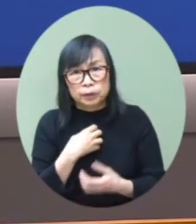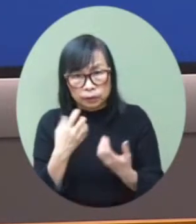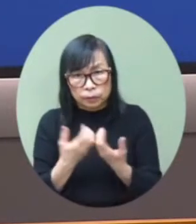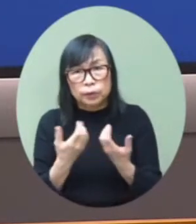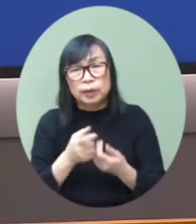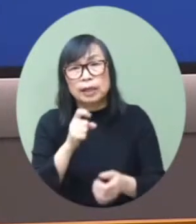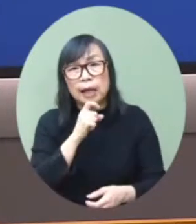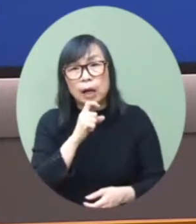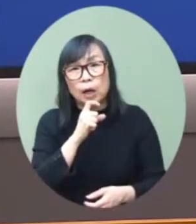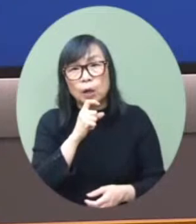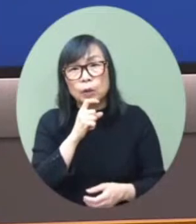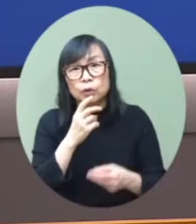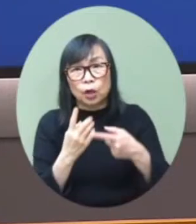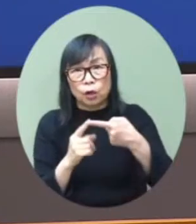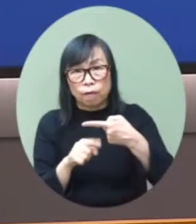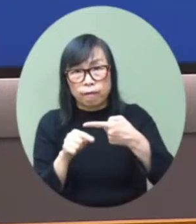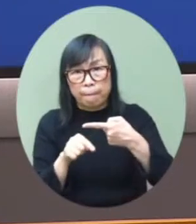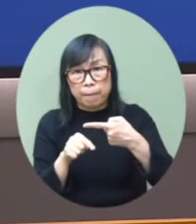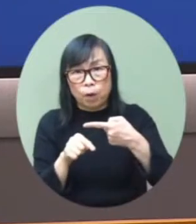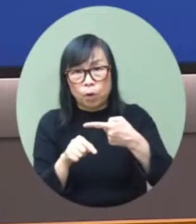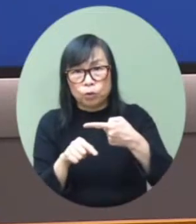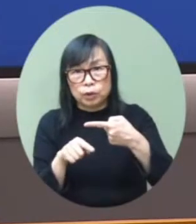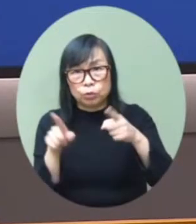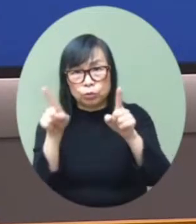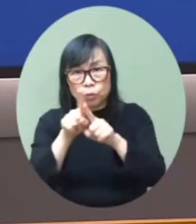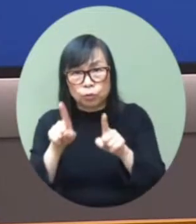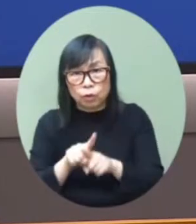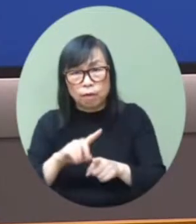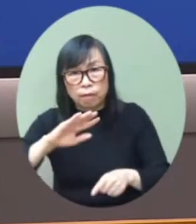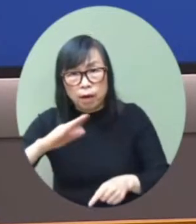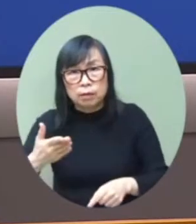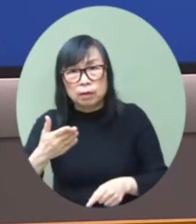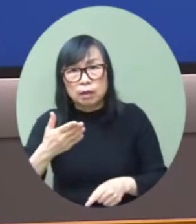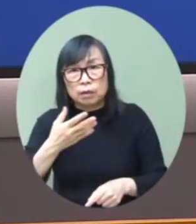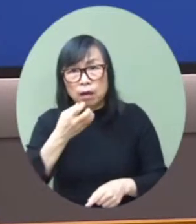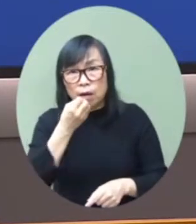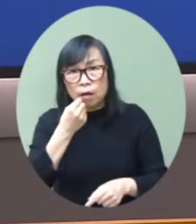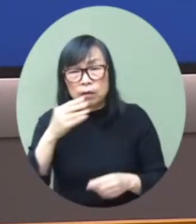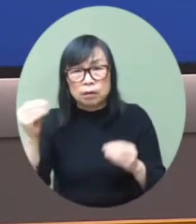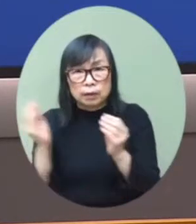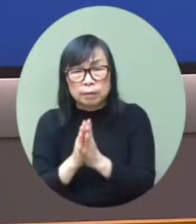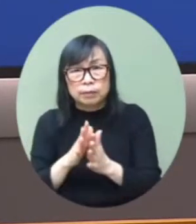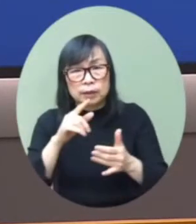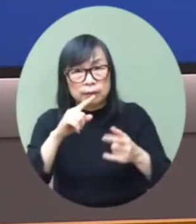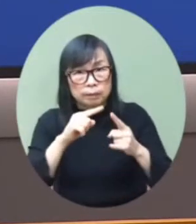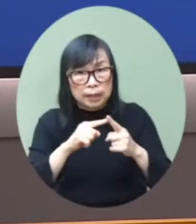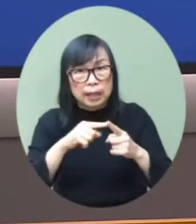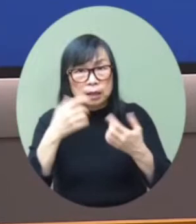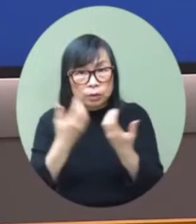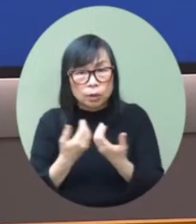at these figures. I do think that there is some